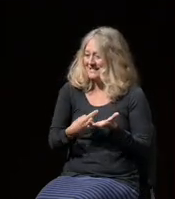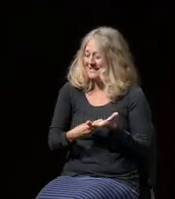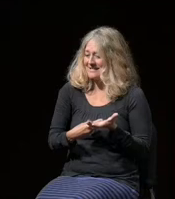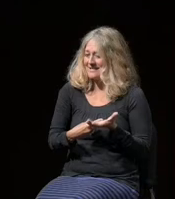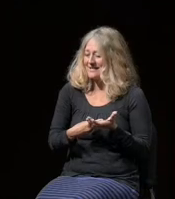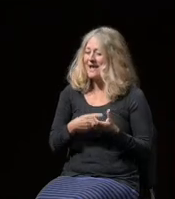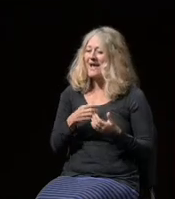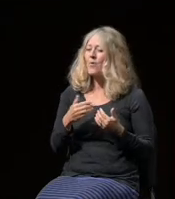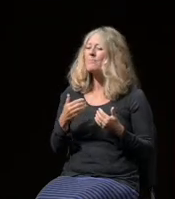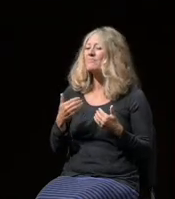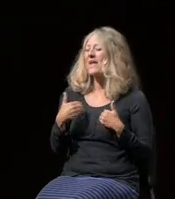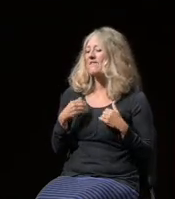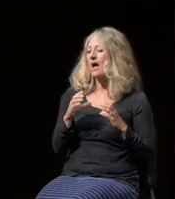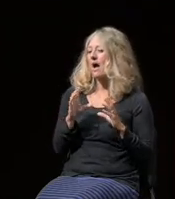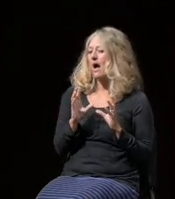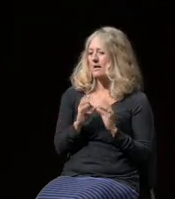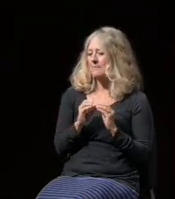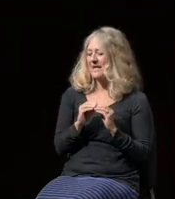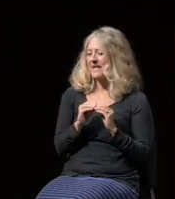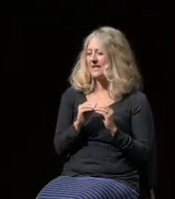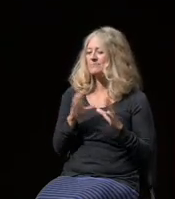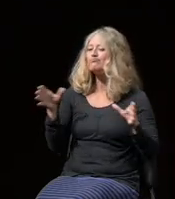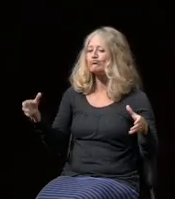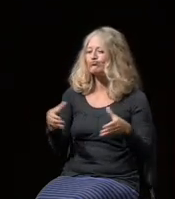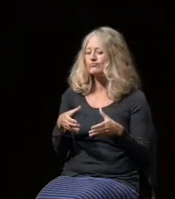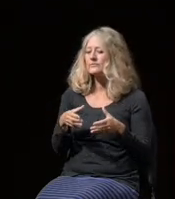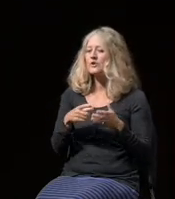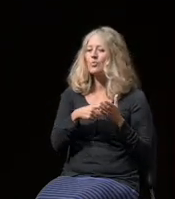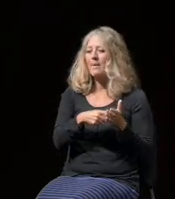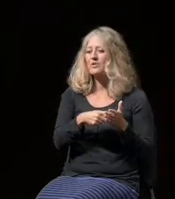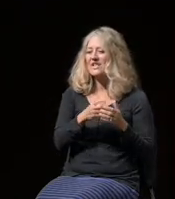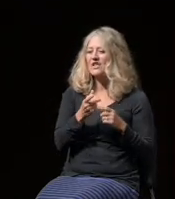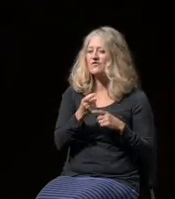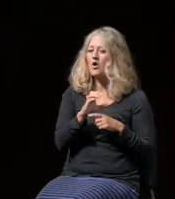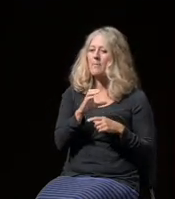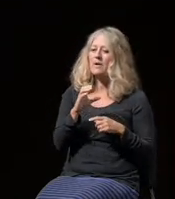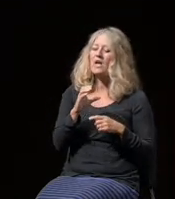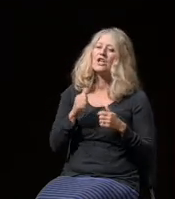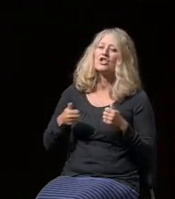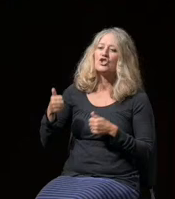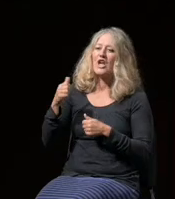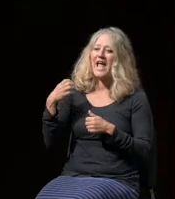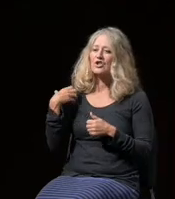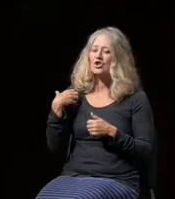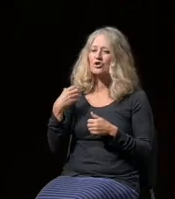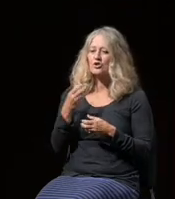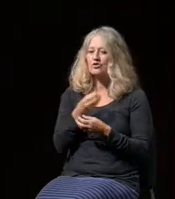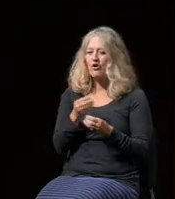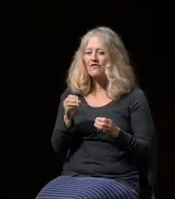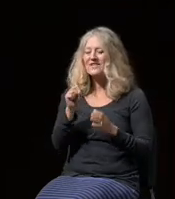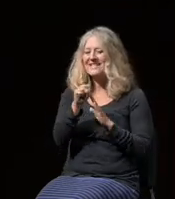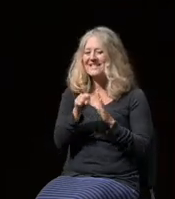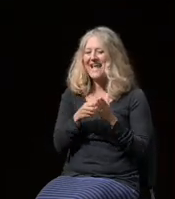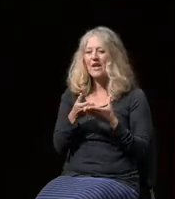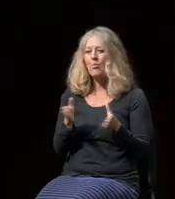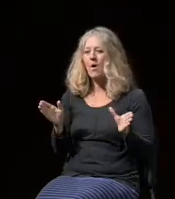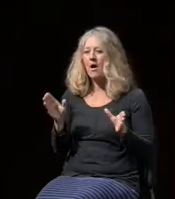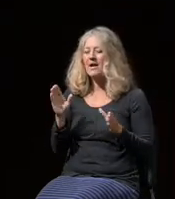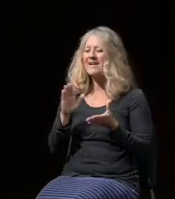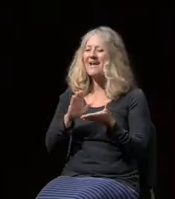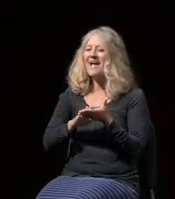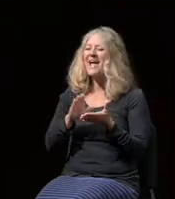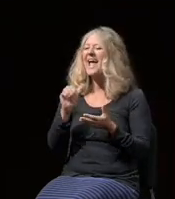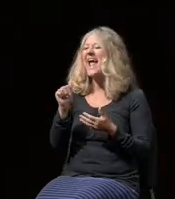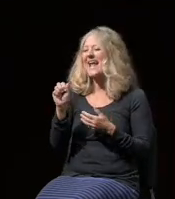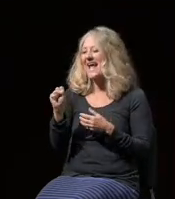a committee that has gotten together. There are representatives from the Chancellor's Office, Statewide Senate for, or Statewide Academic Senate